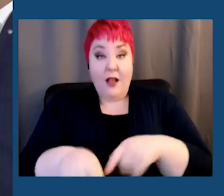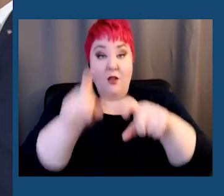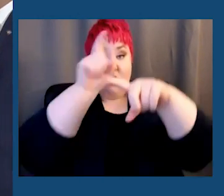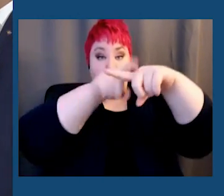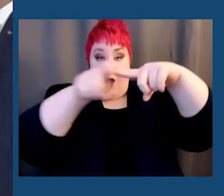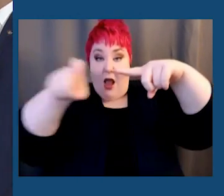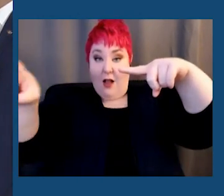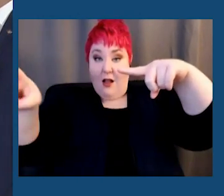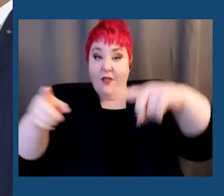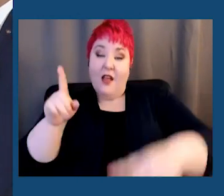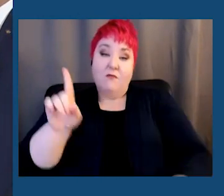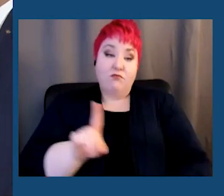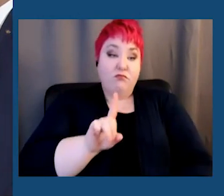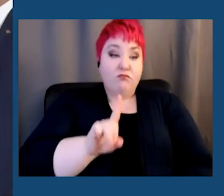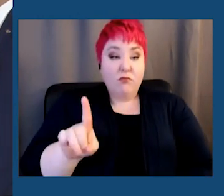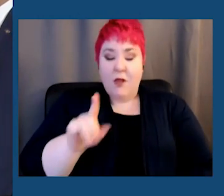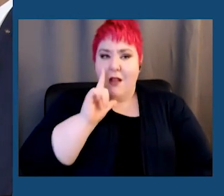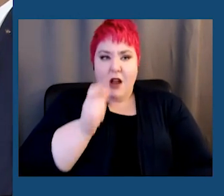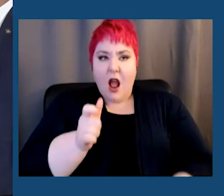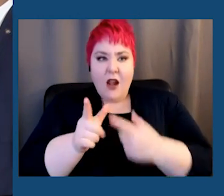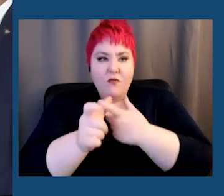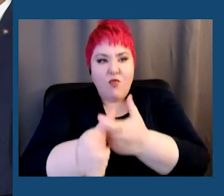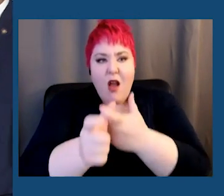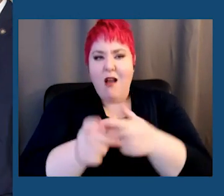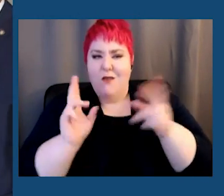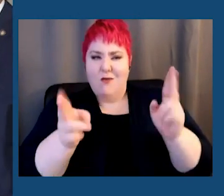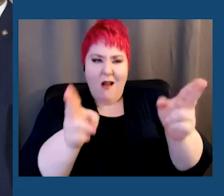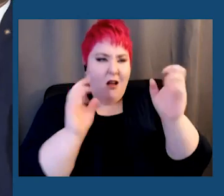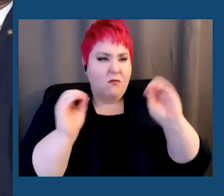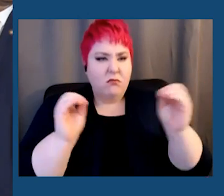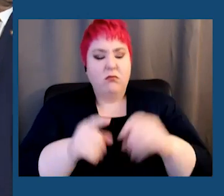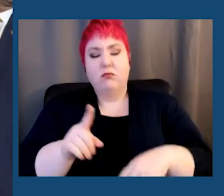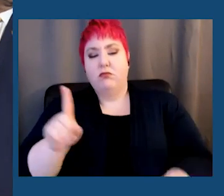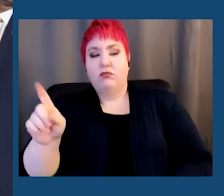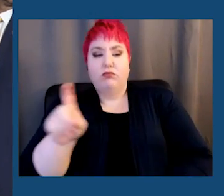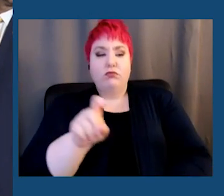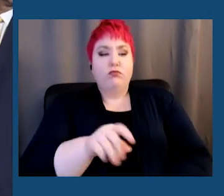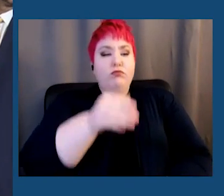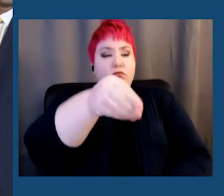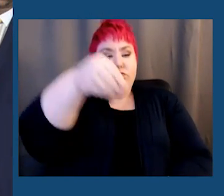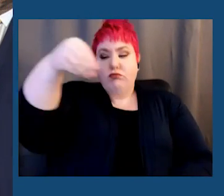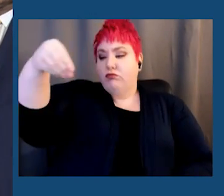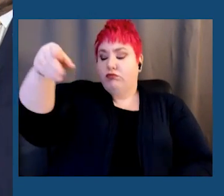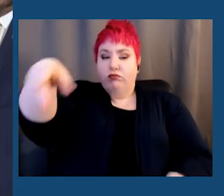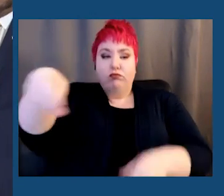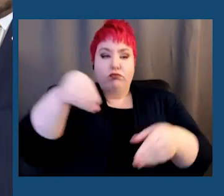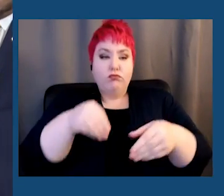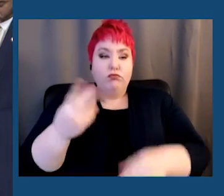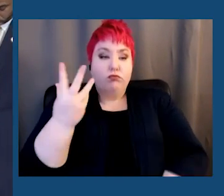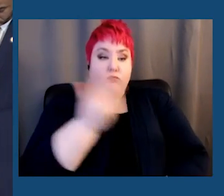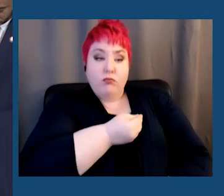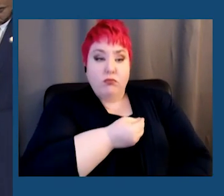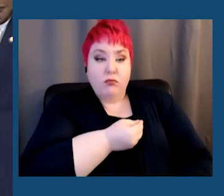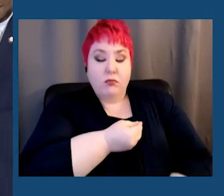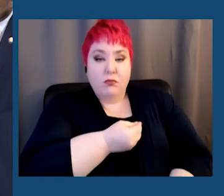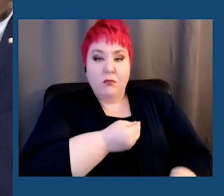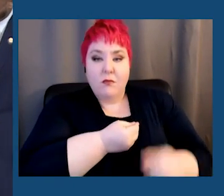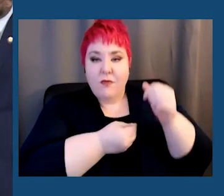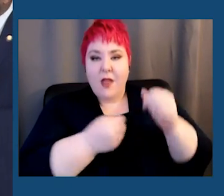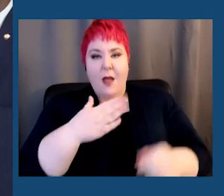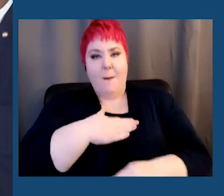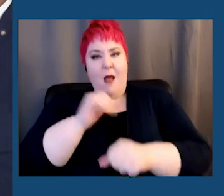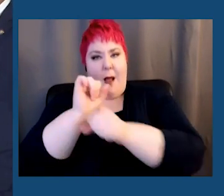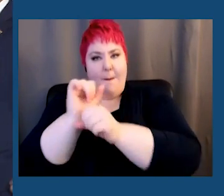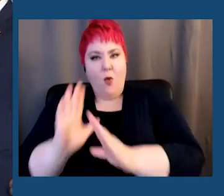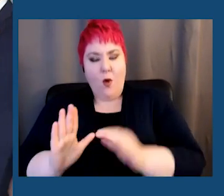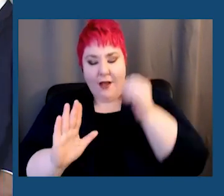they don't even rush, they're not afraid of anything. They walk up to the racks, they pick things that they want, and they walk out the door, and my employees, as I've told